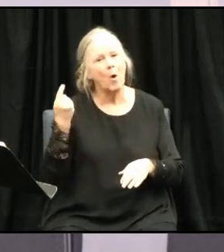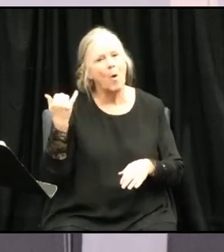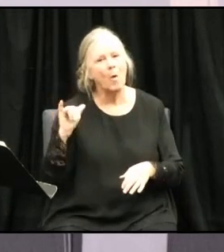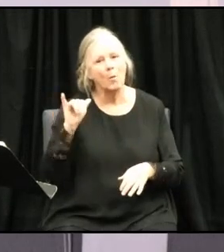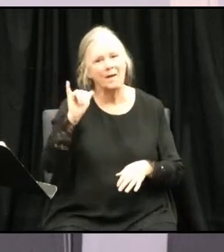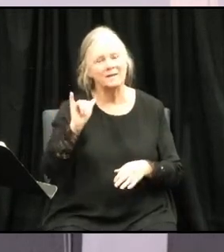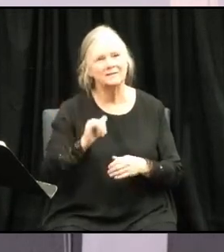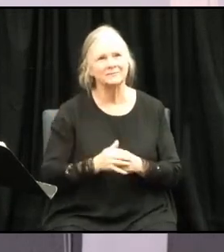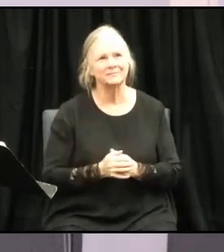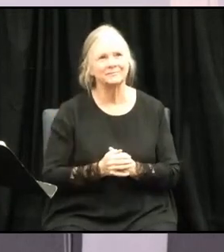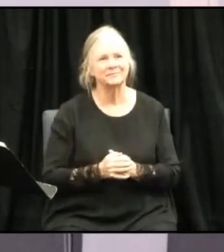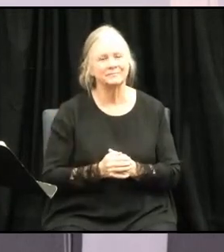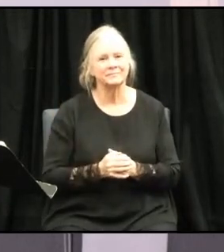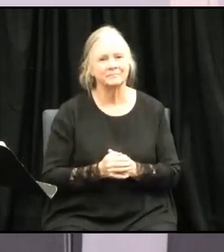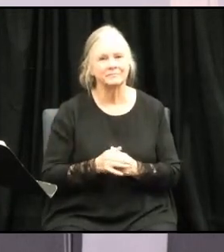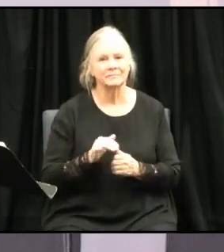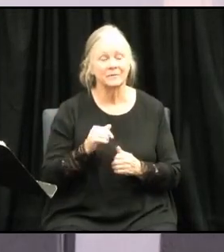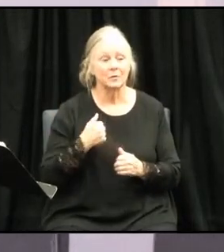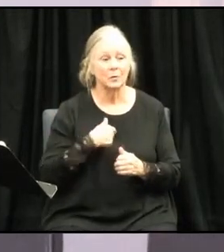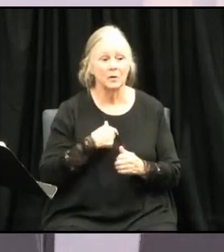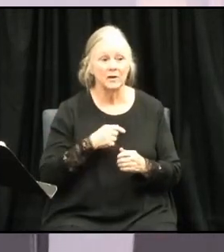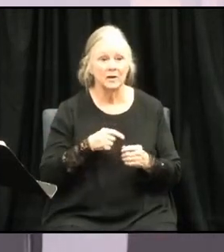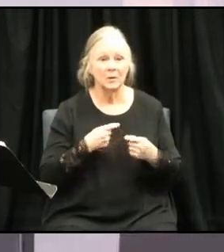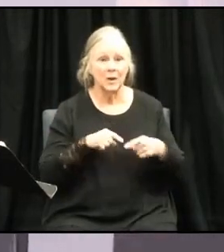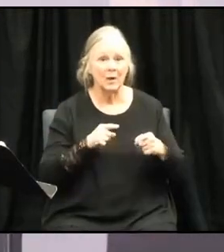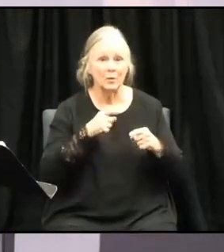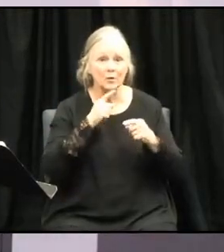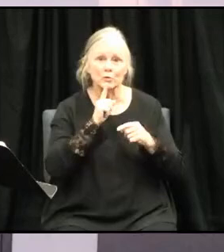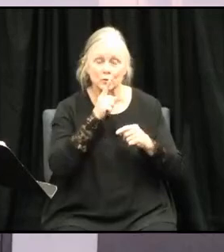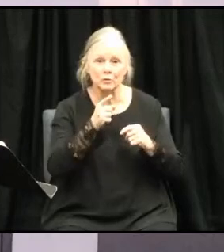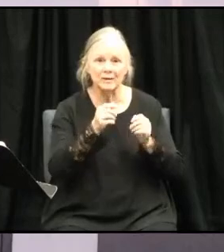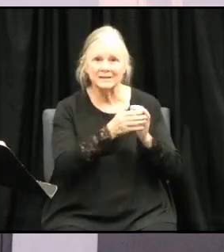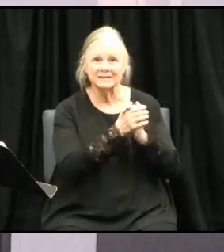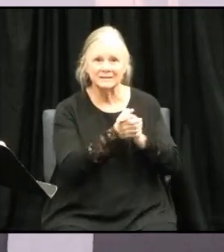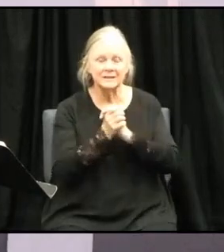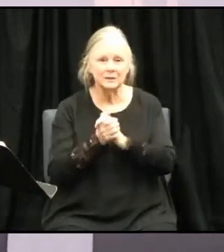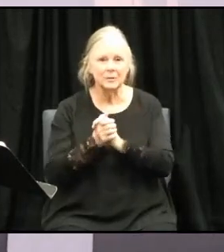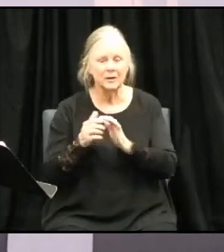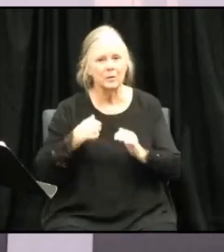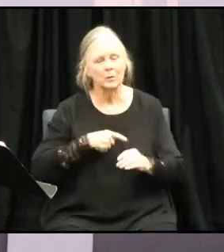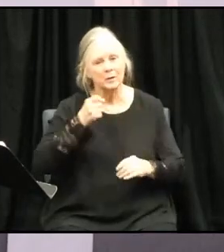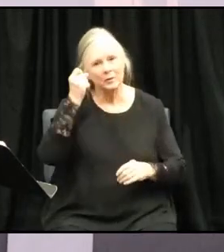But again, let's truly celebrate now right here, realizing how God knew